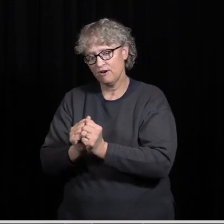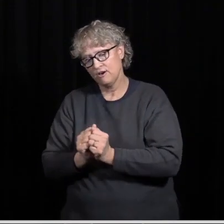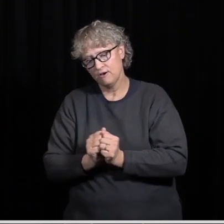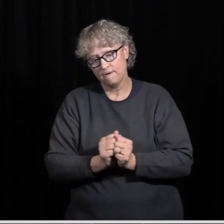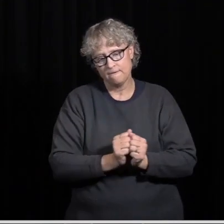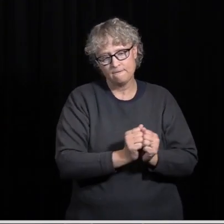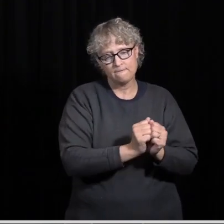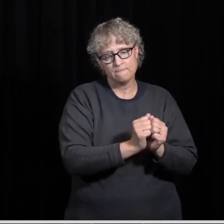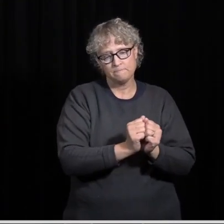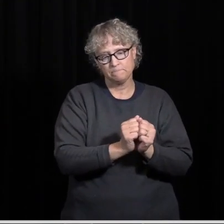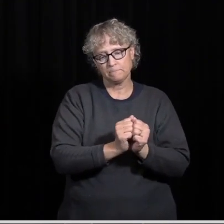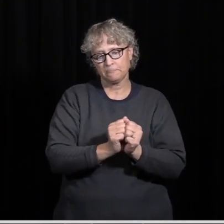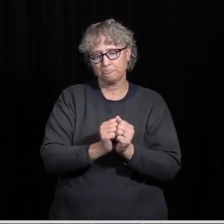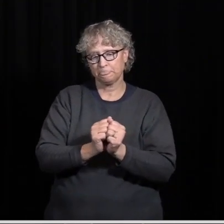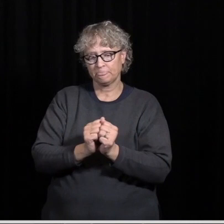song.